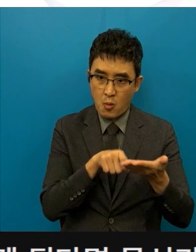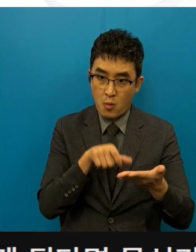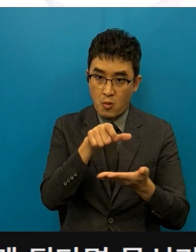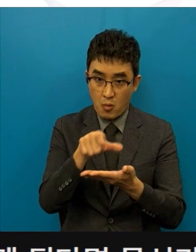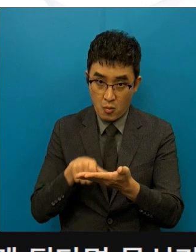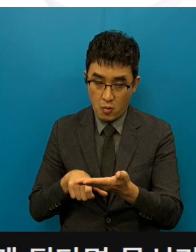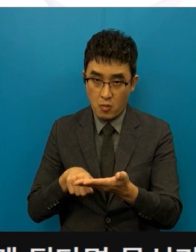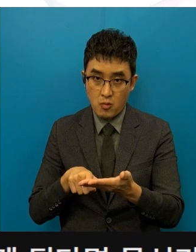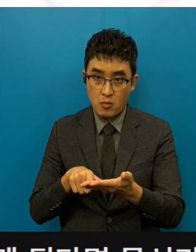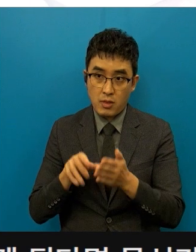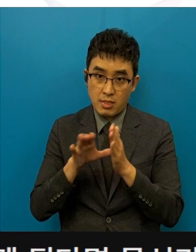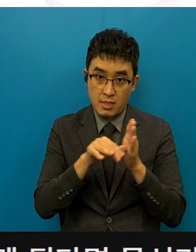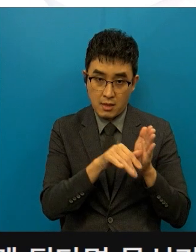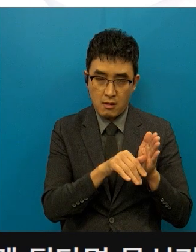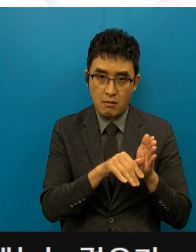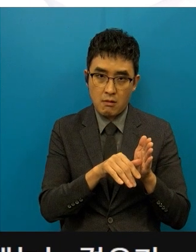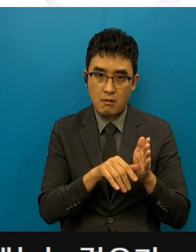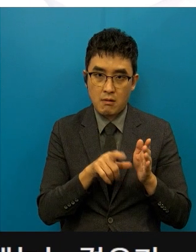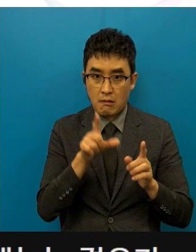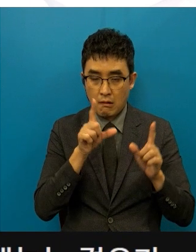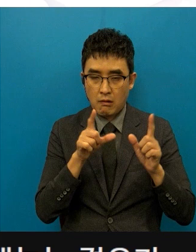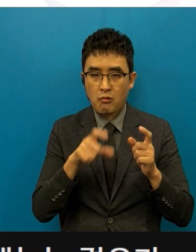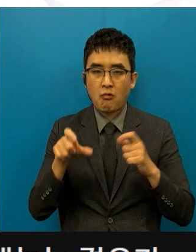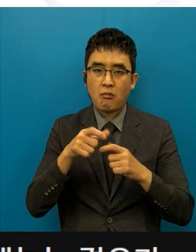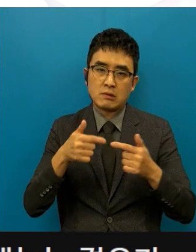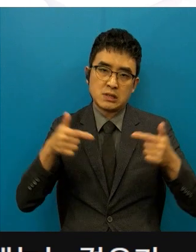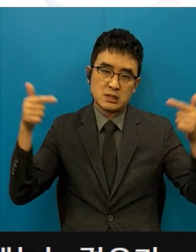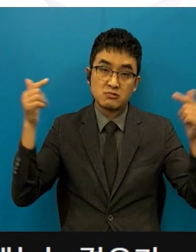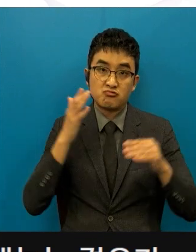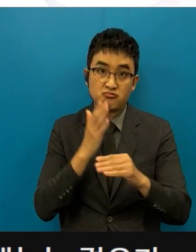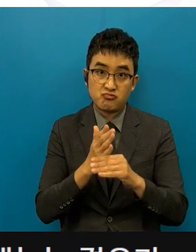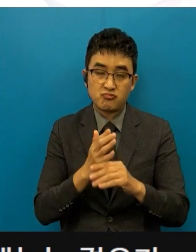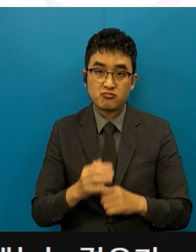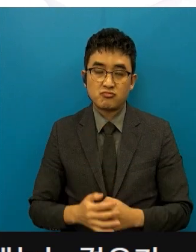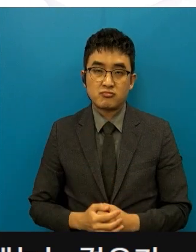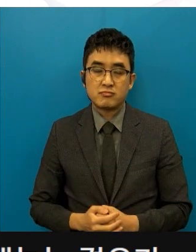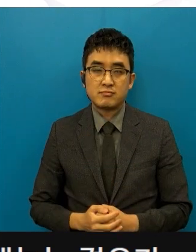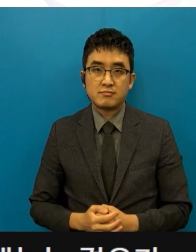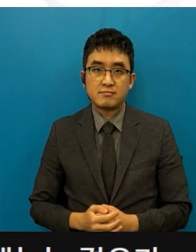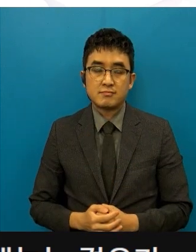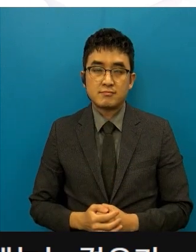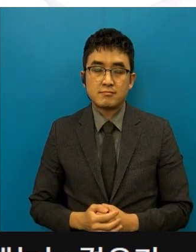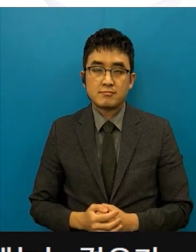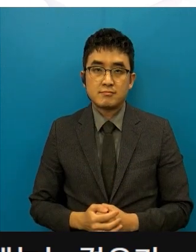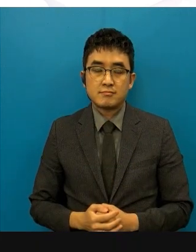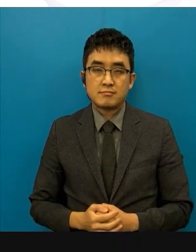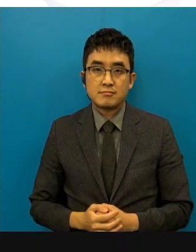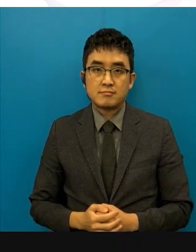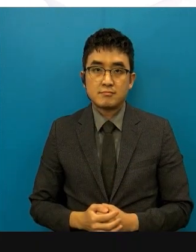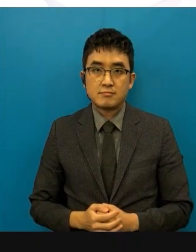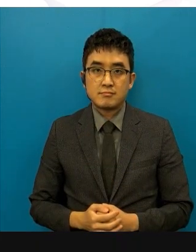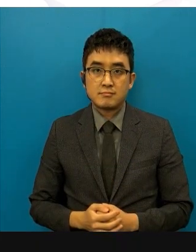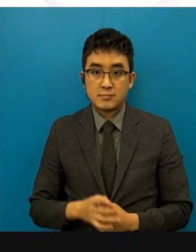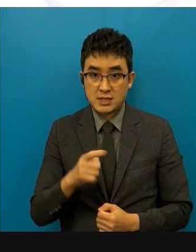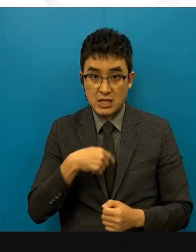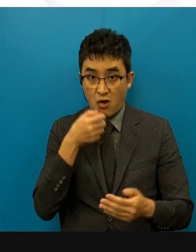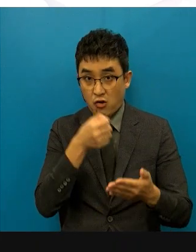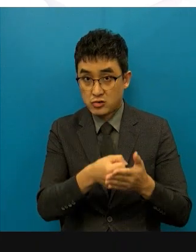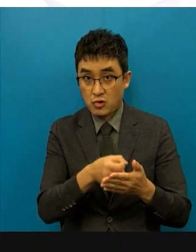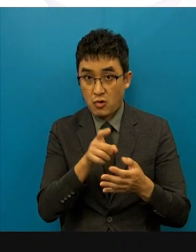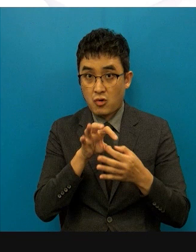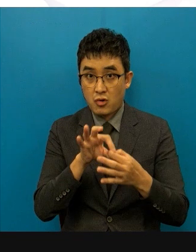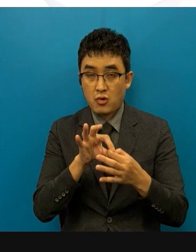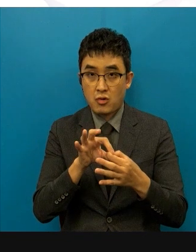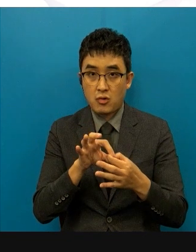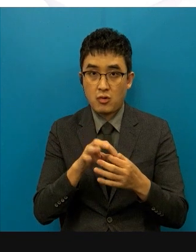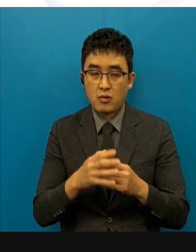In these decisions, debating issues as the influence of family members who still